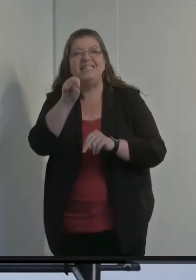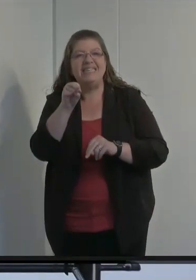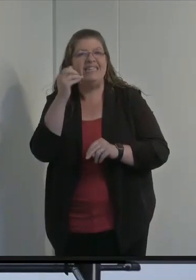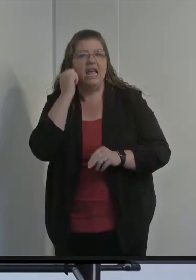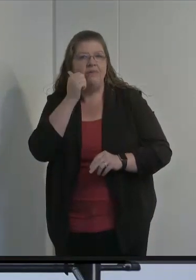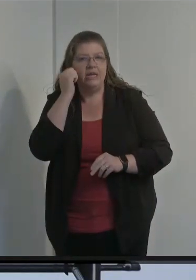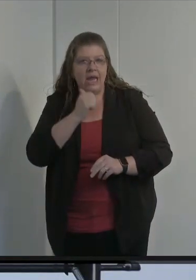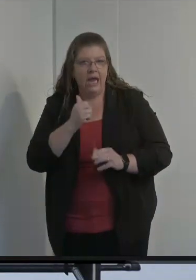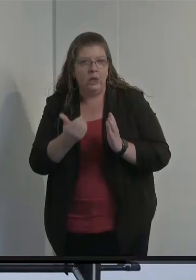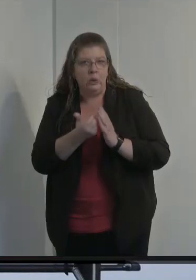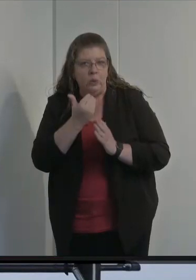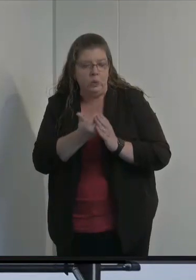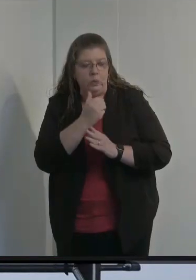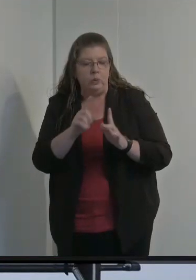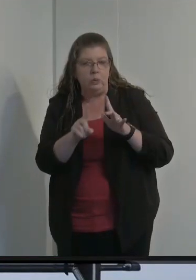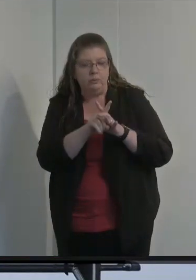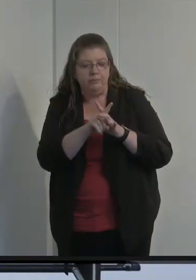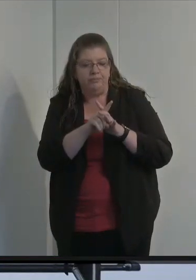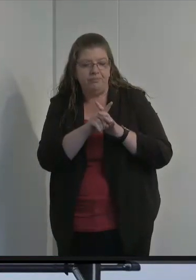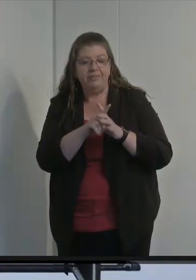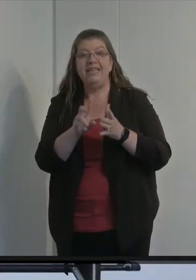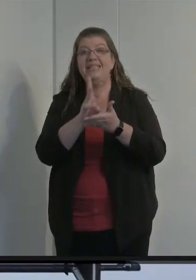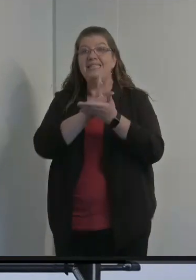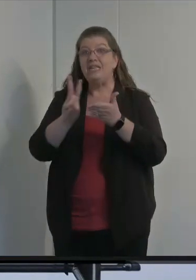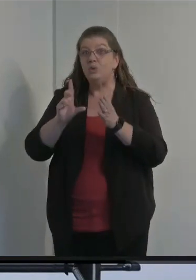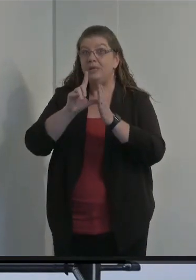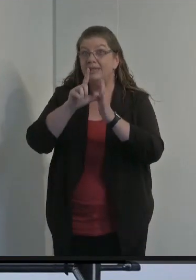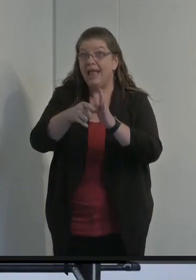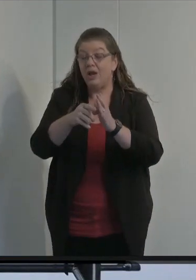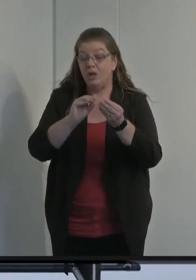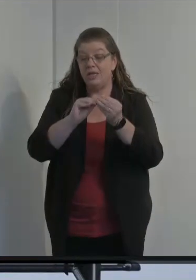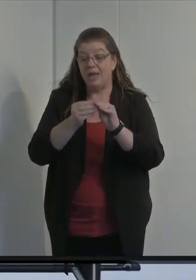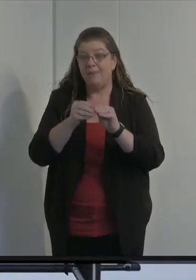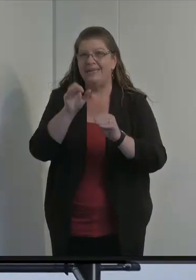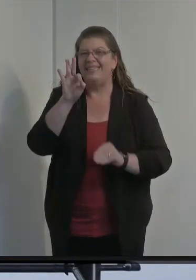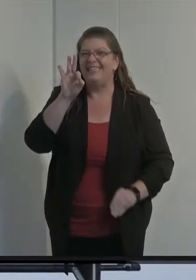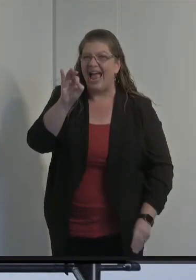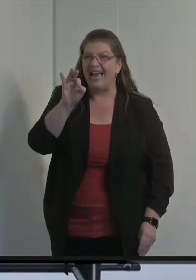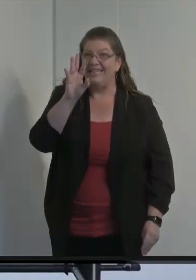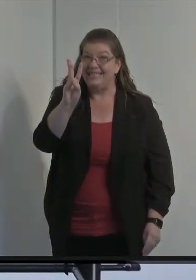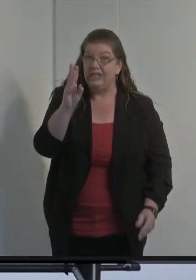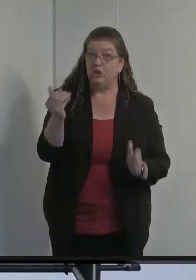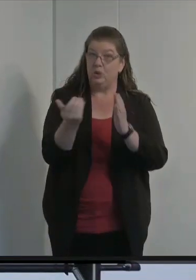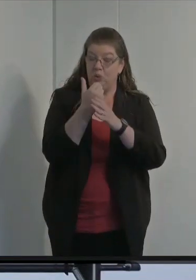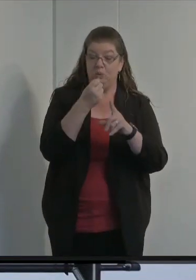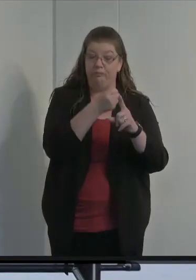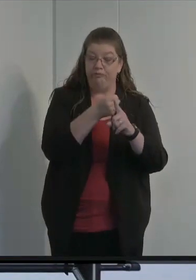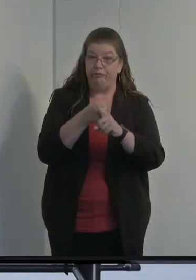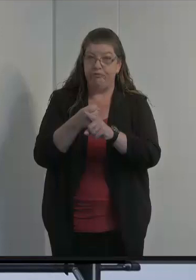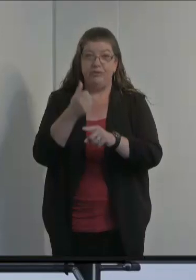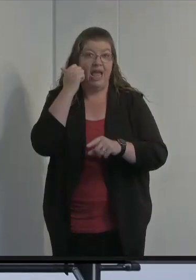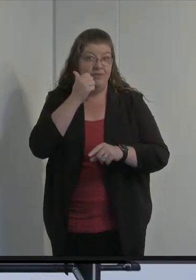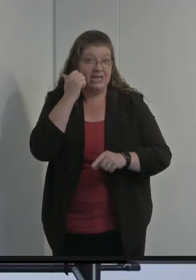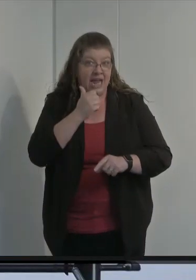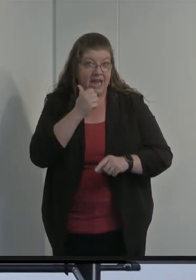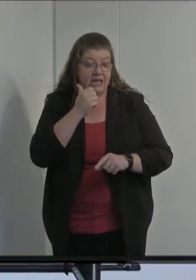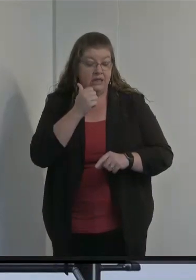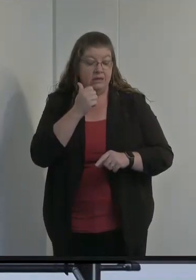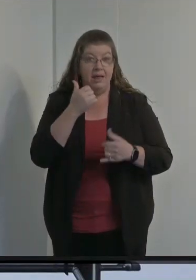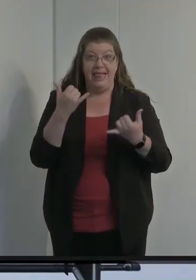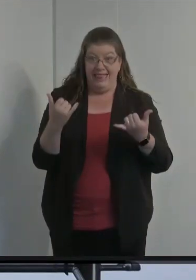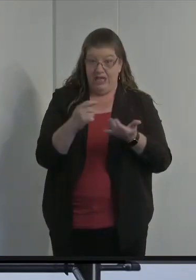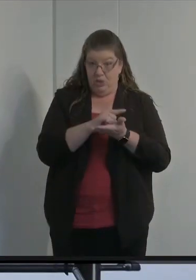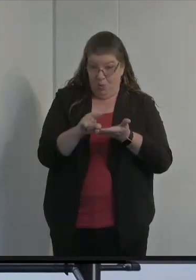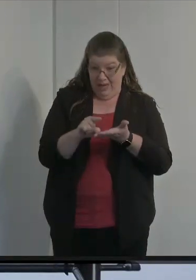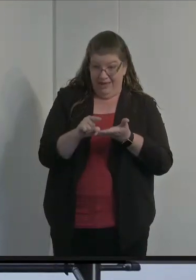each day. 6 weeks after Memorial Day, the number had grown to 96 new cases per day. This